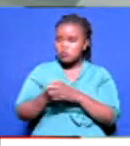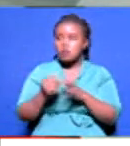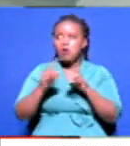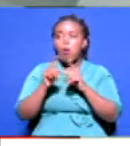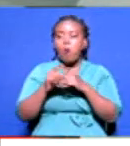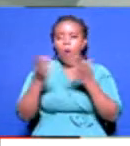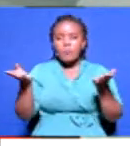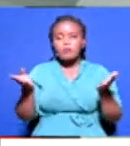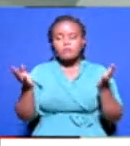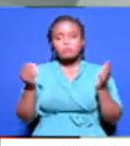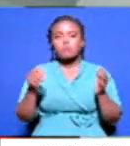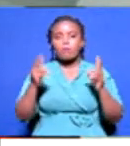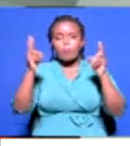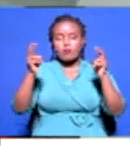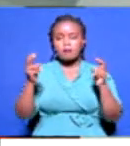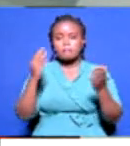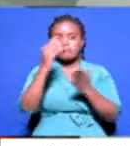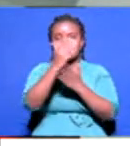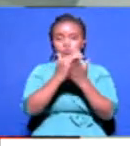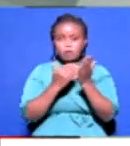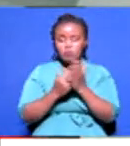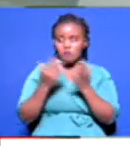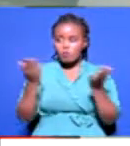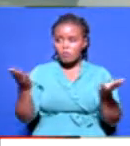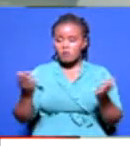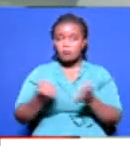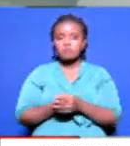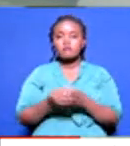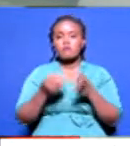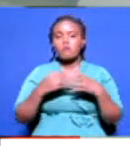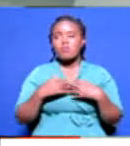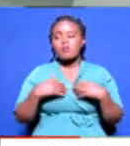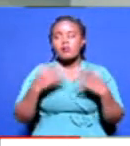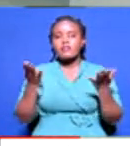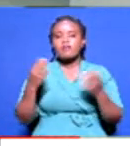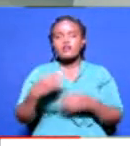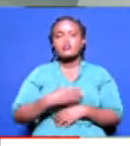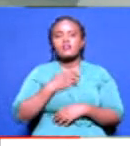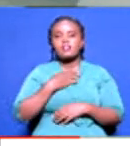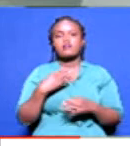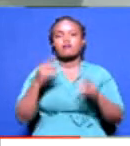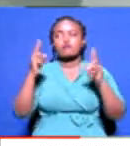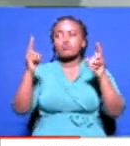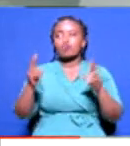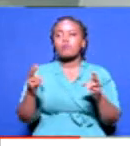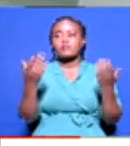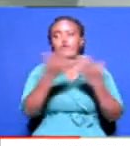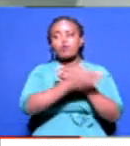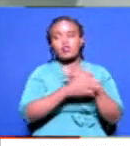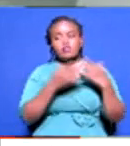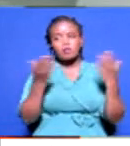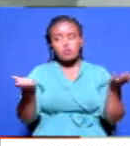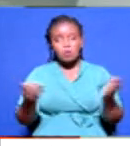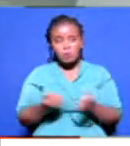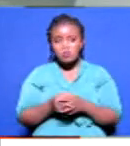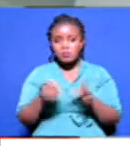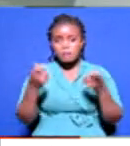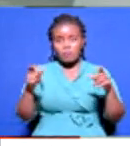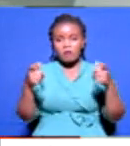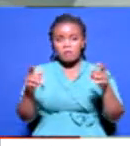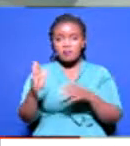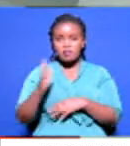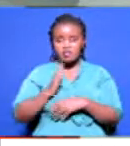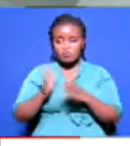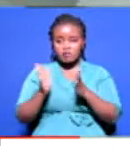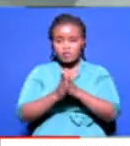Kenya Decides, premiering tonight. Safina Chieng hosting a number of guests. And the topic tonight is media security and